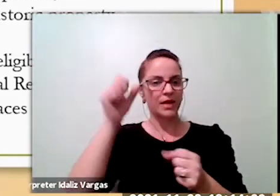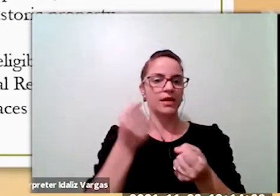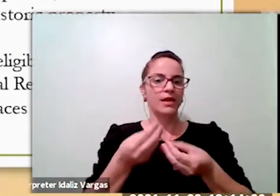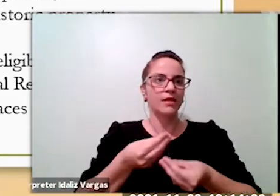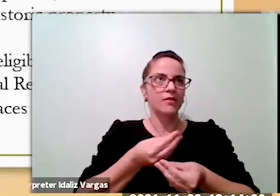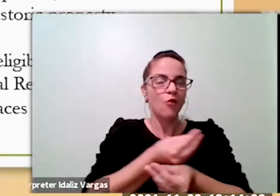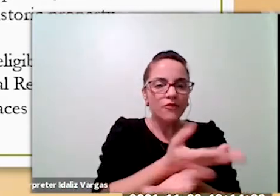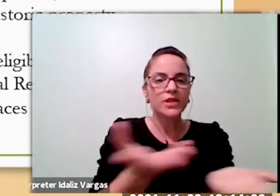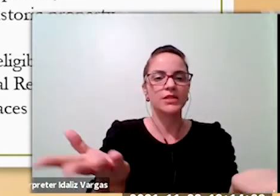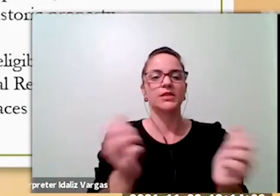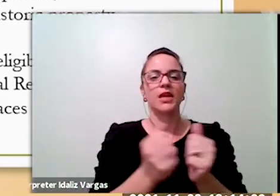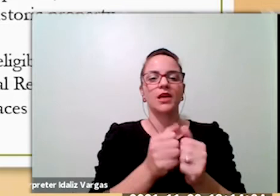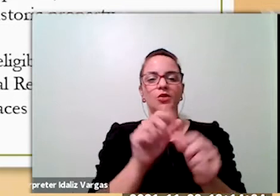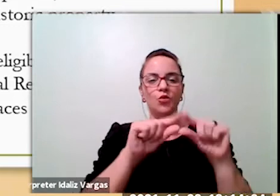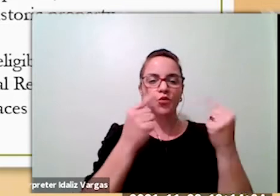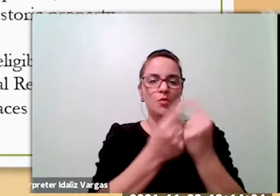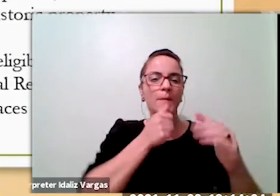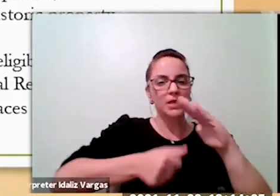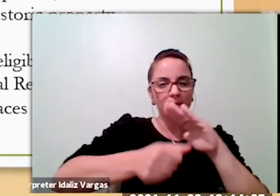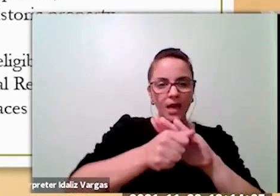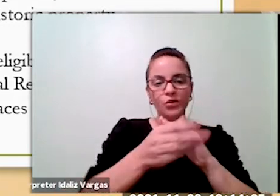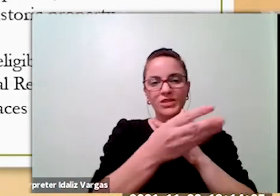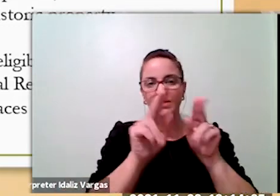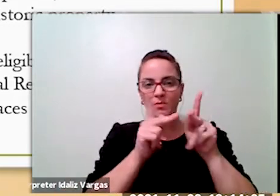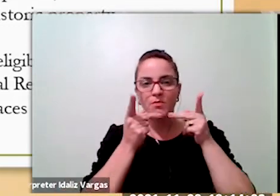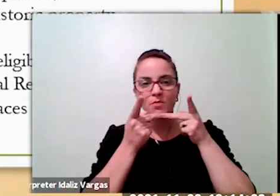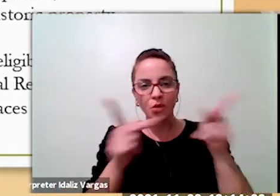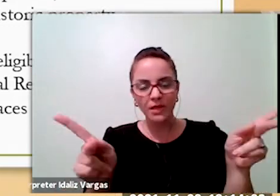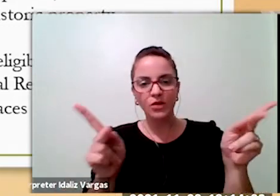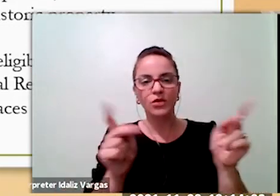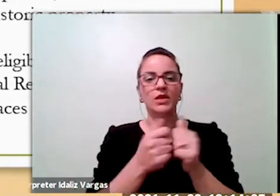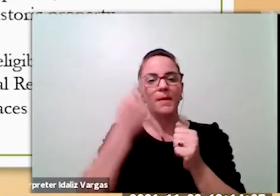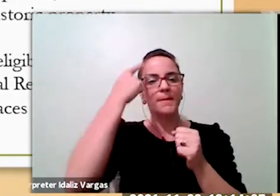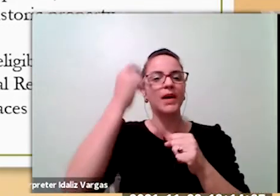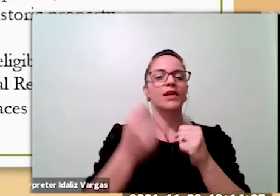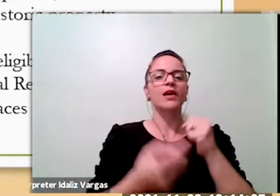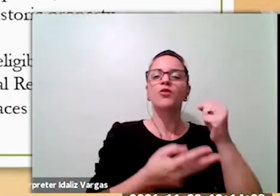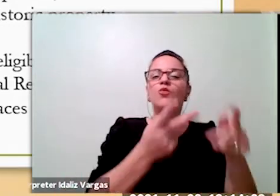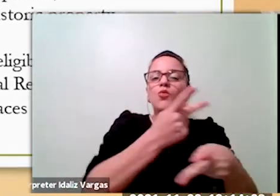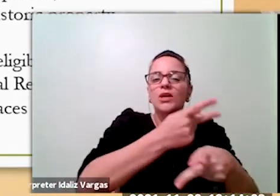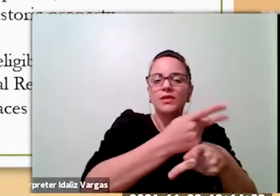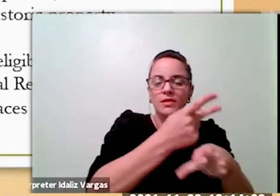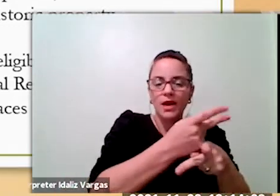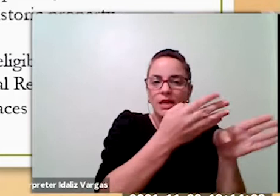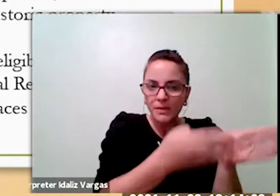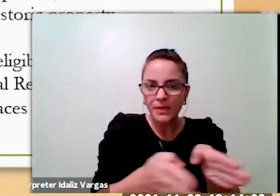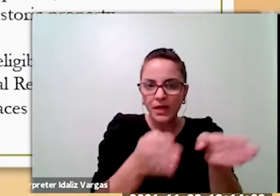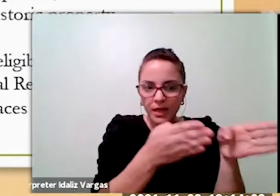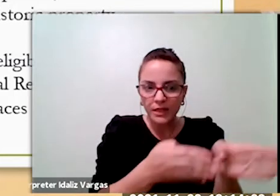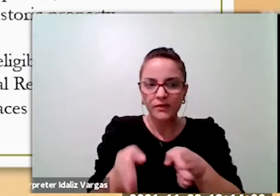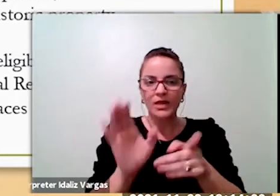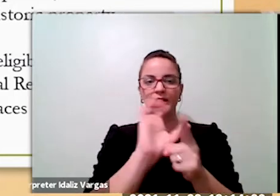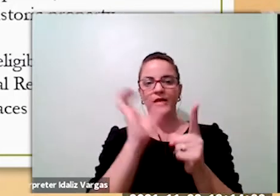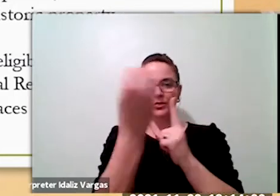groups in conservation efforts, preparing historic conservation plan for Puerto Rico, commenting on